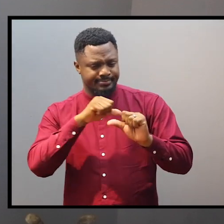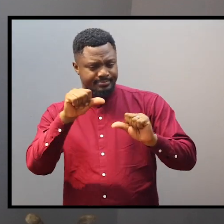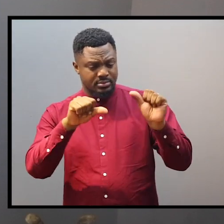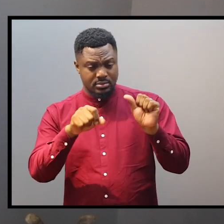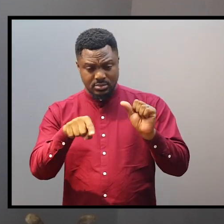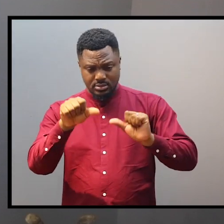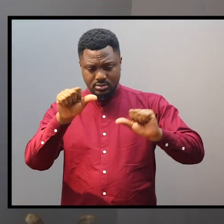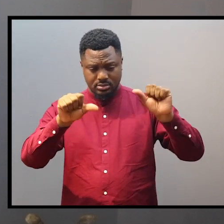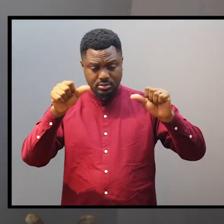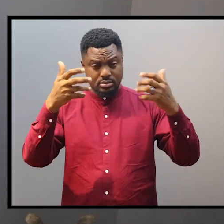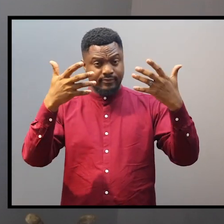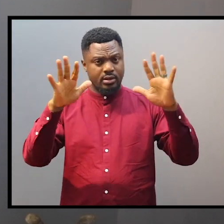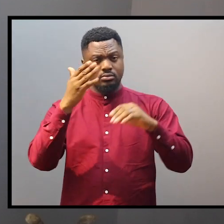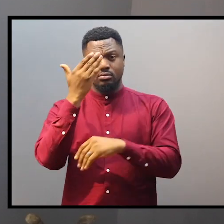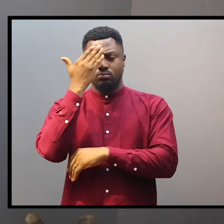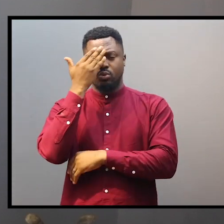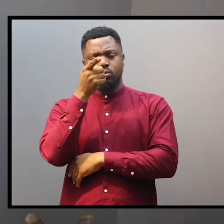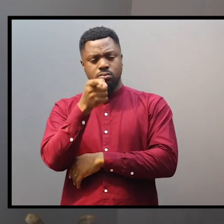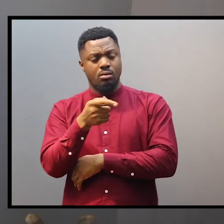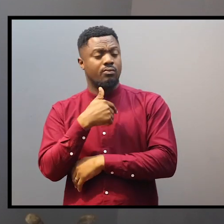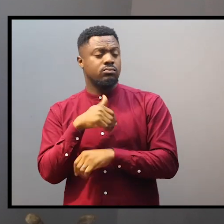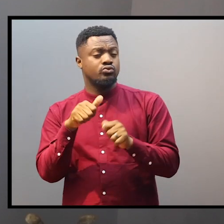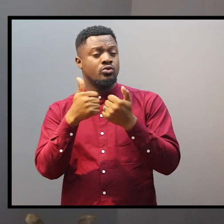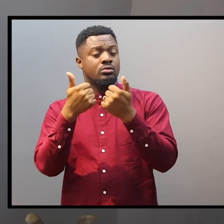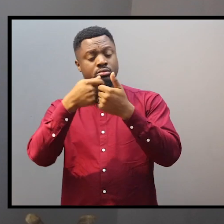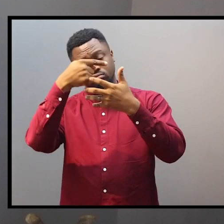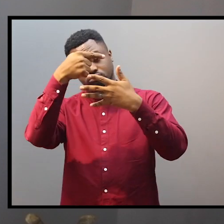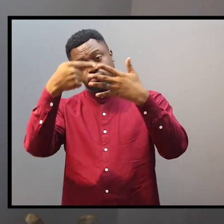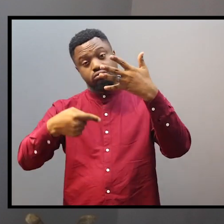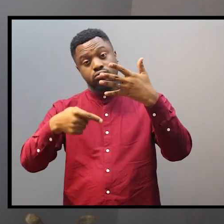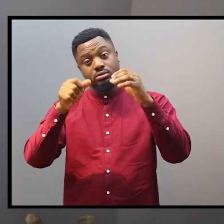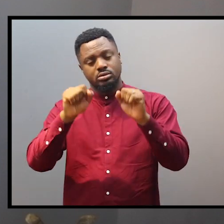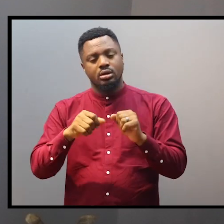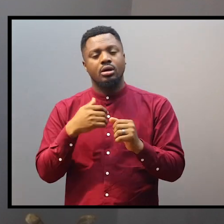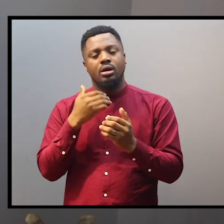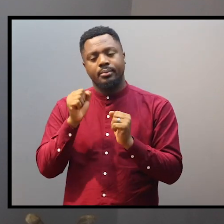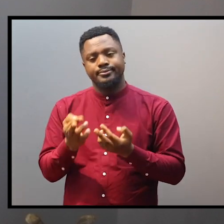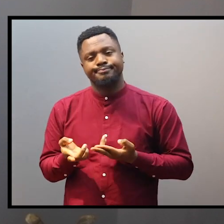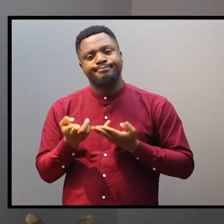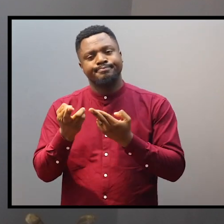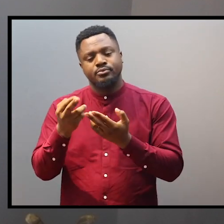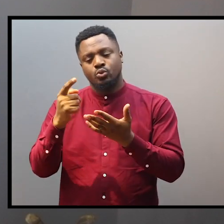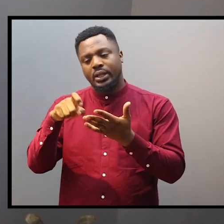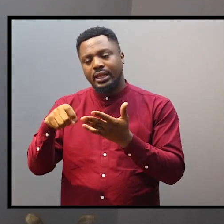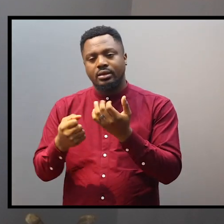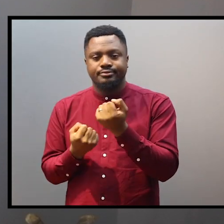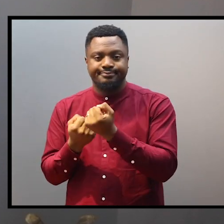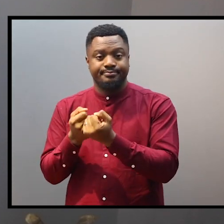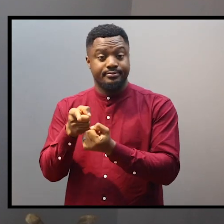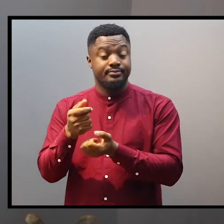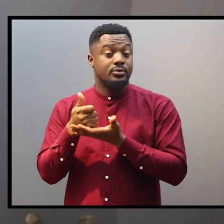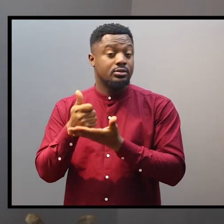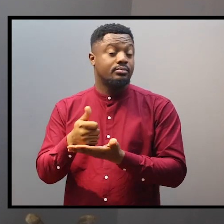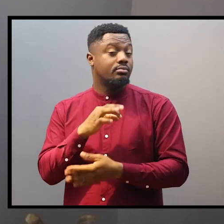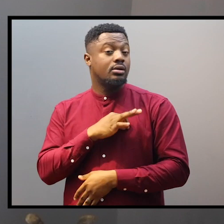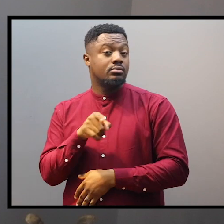a hospital. Once the child is assessed and we know the challenges that the child has, we'll be able to recommend the things that will